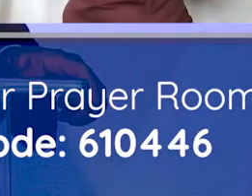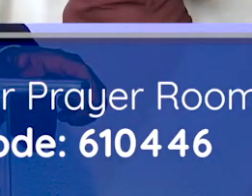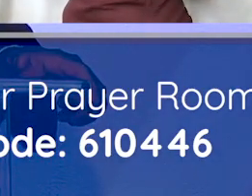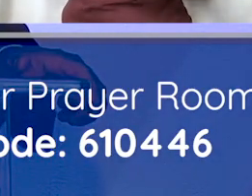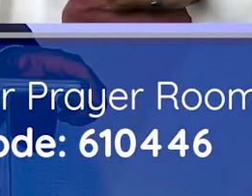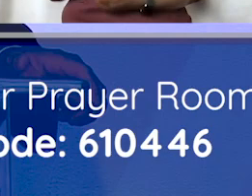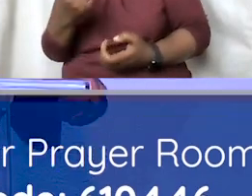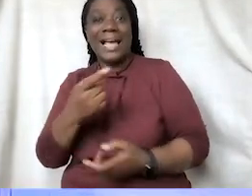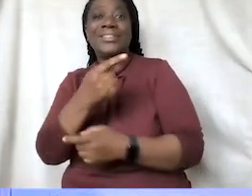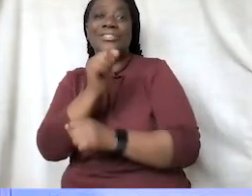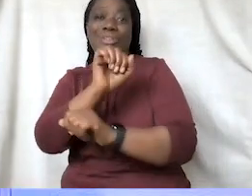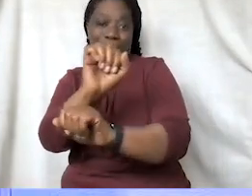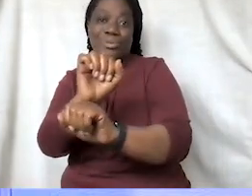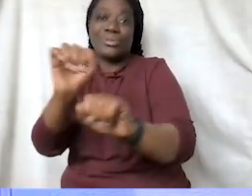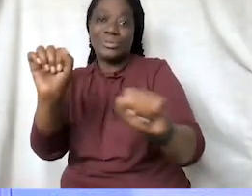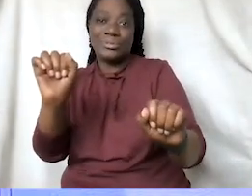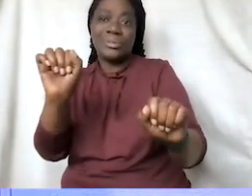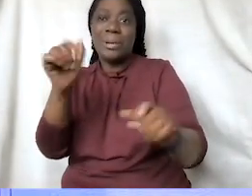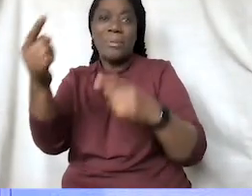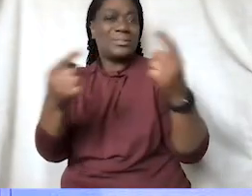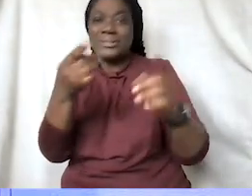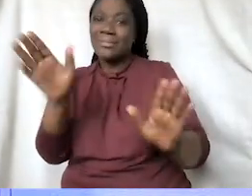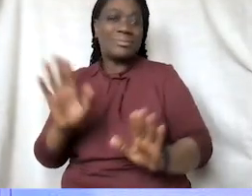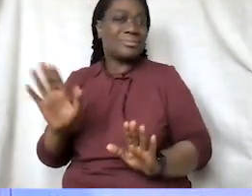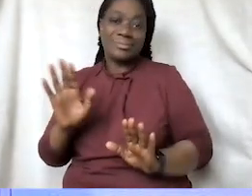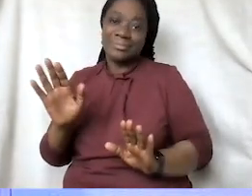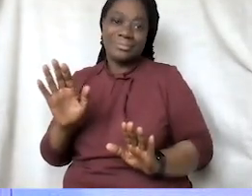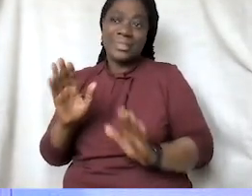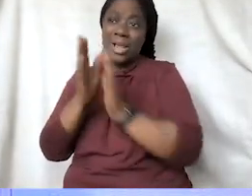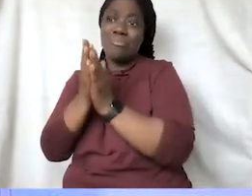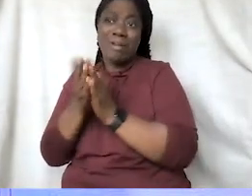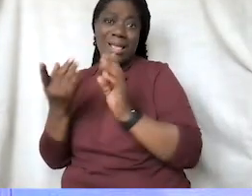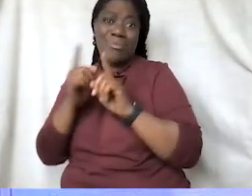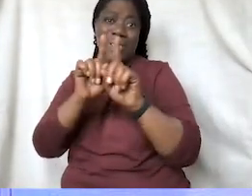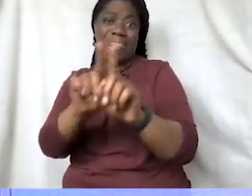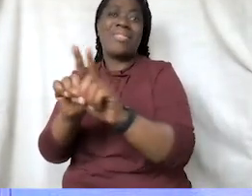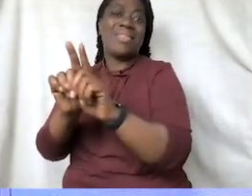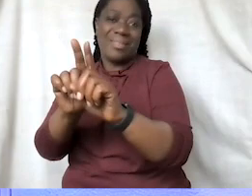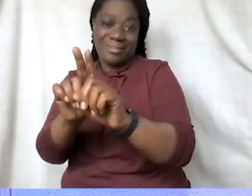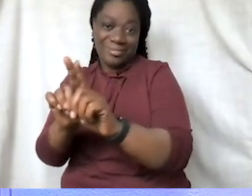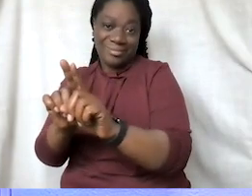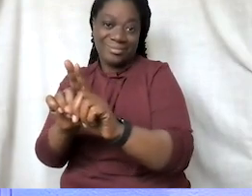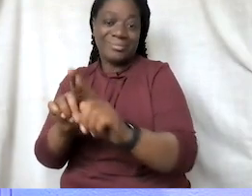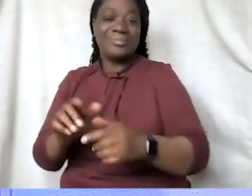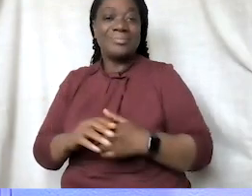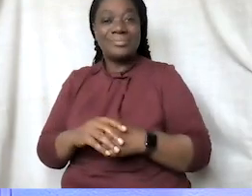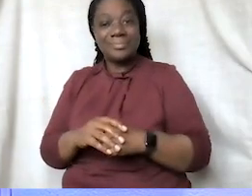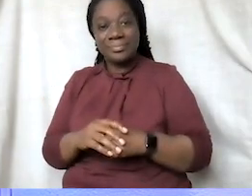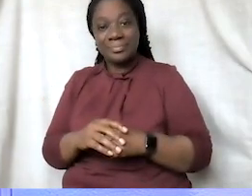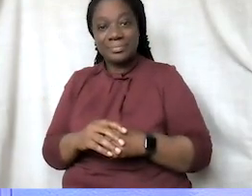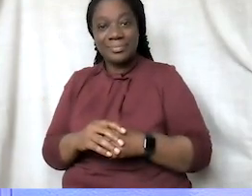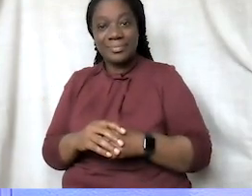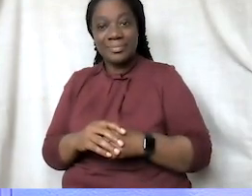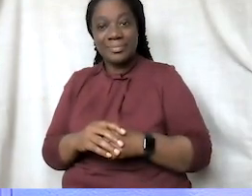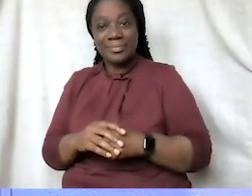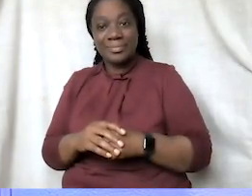walk that road alone tonight. Prayer can walk it with you tonight, brothers and sisters. I want to